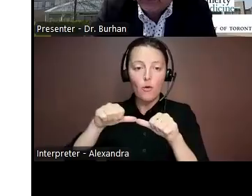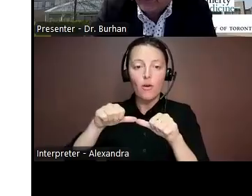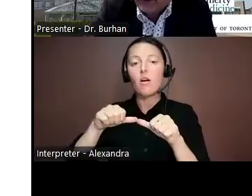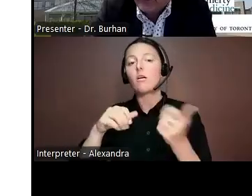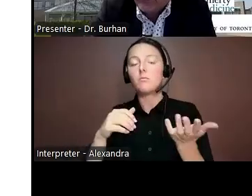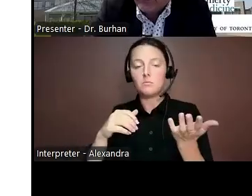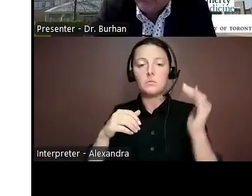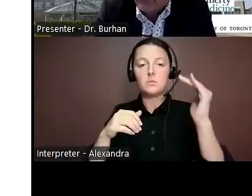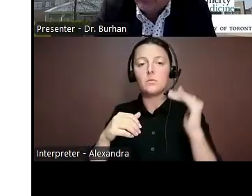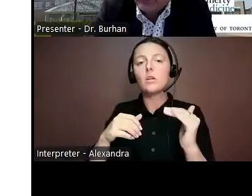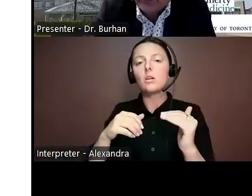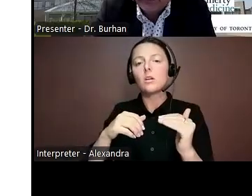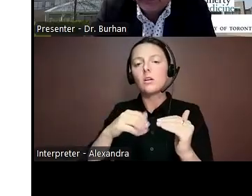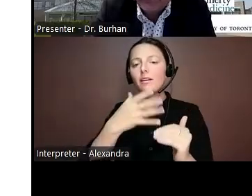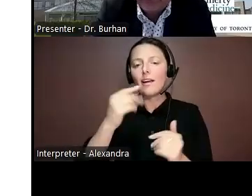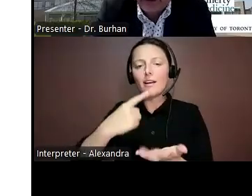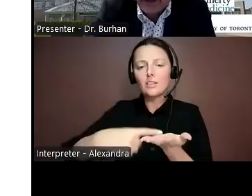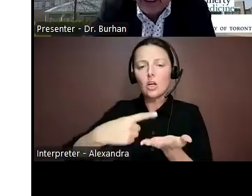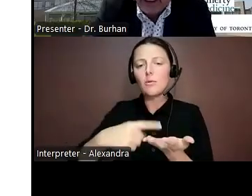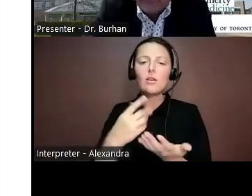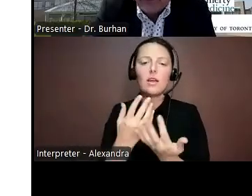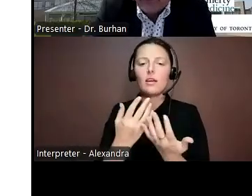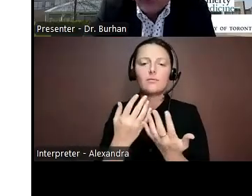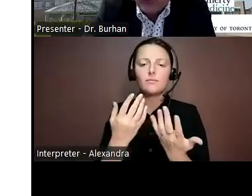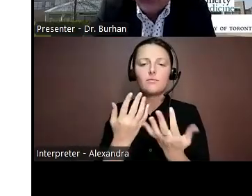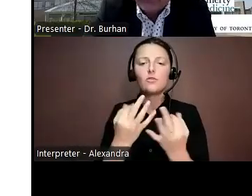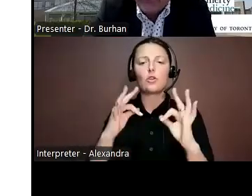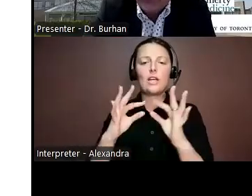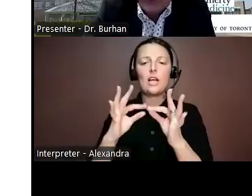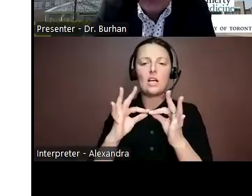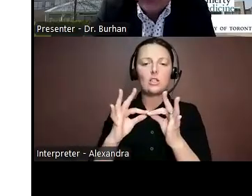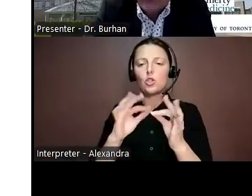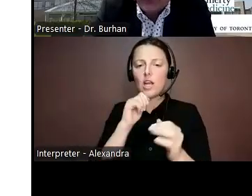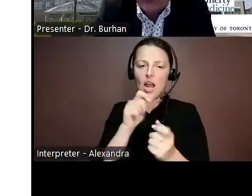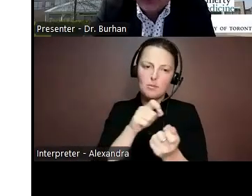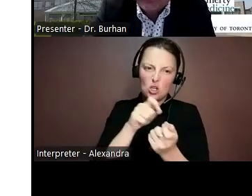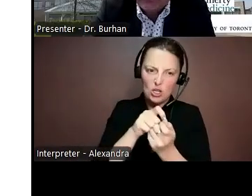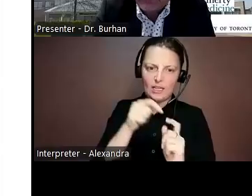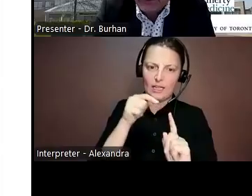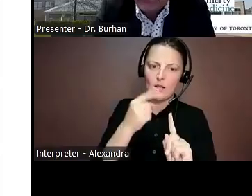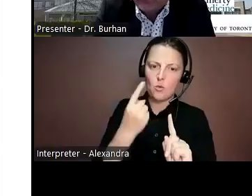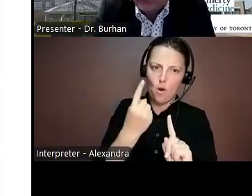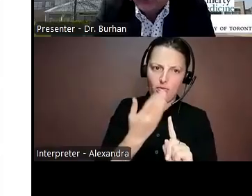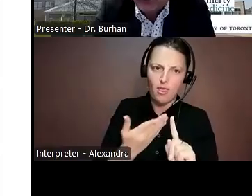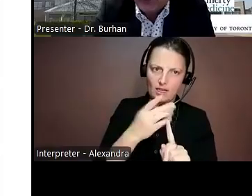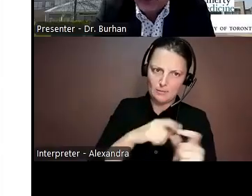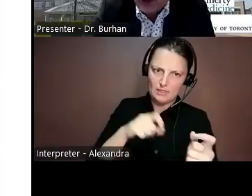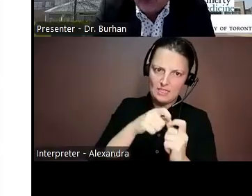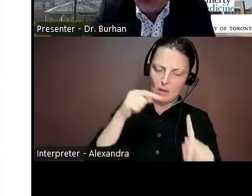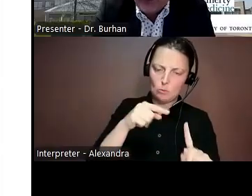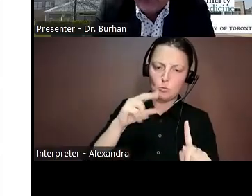not particularly thinking about something specific. But then we know that in between these two networks, there's the salient network,